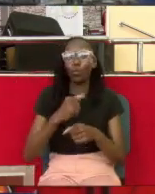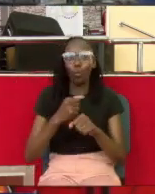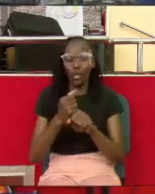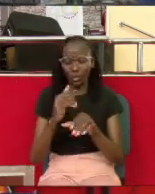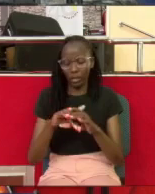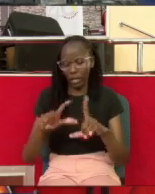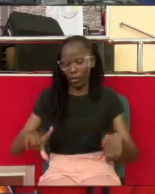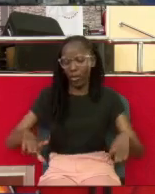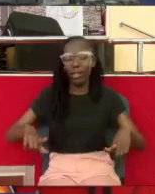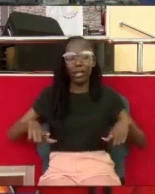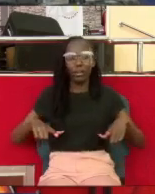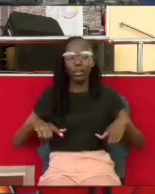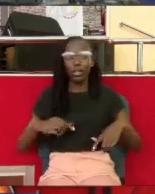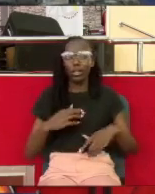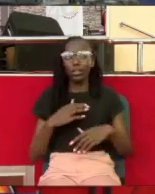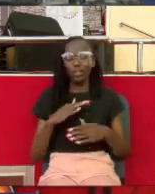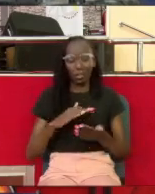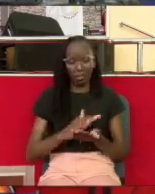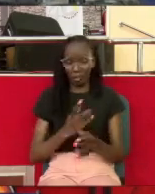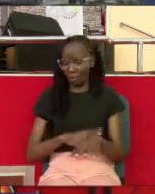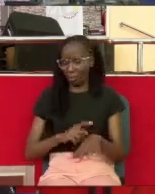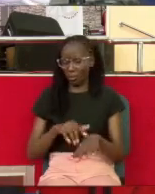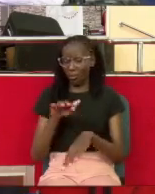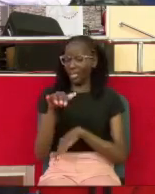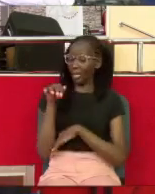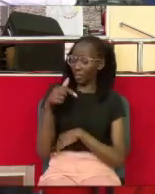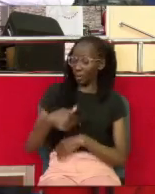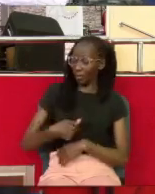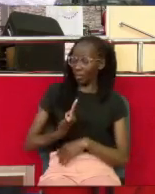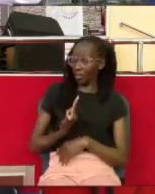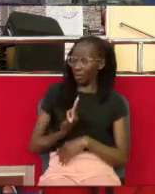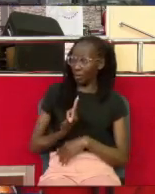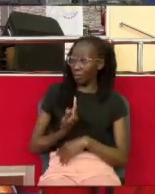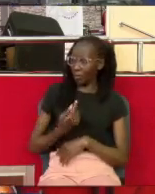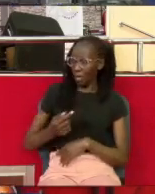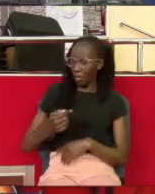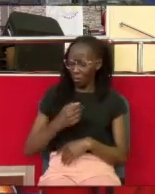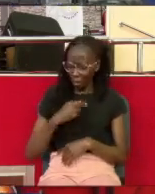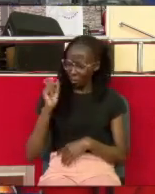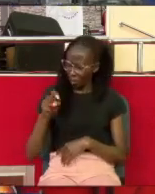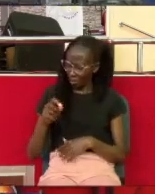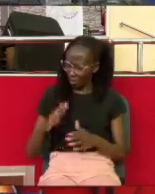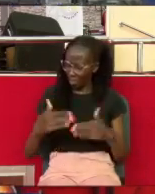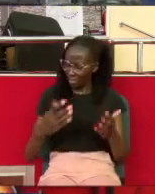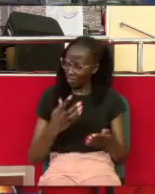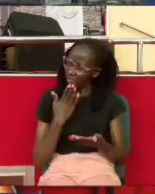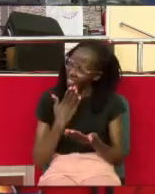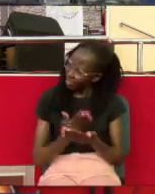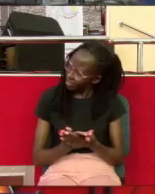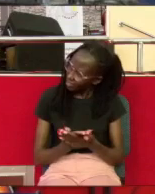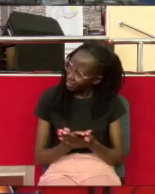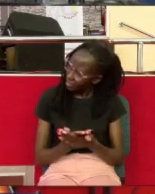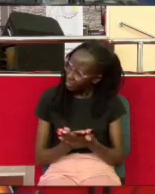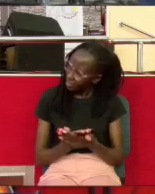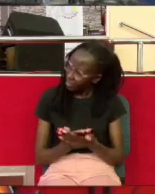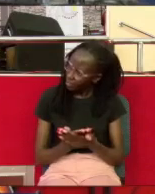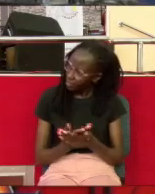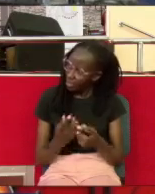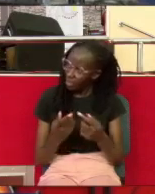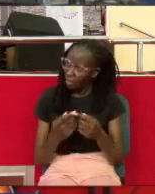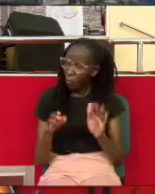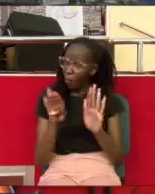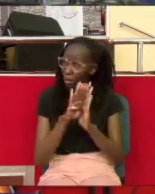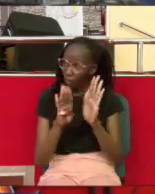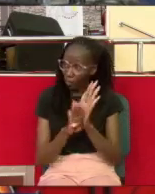And therefore we may ask ourselves, do we need to give thanks? And the Bible in the book of